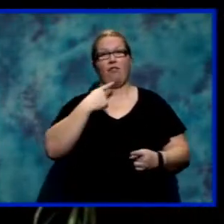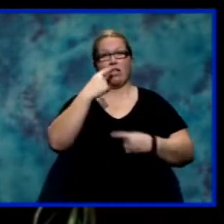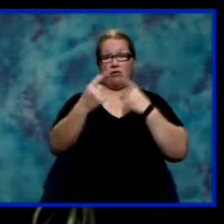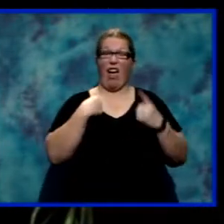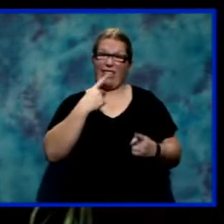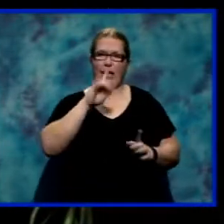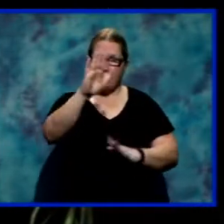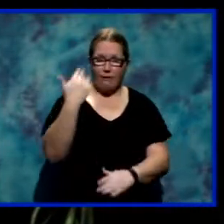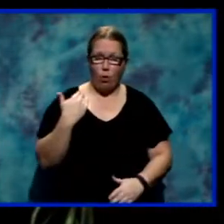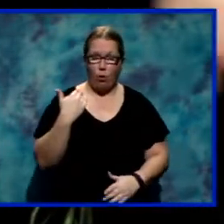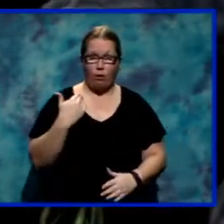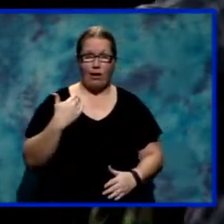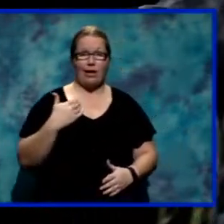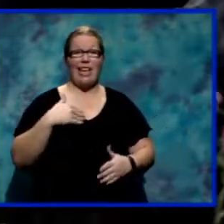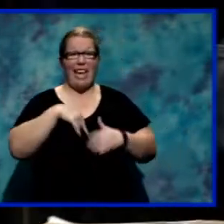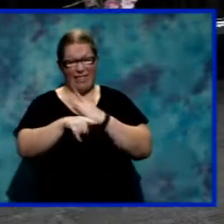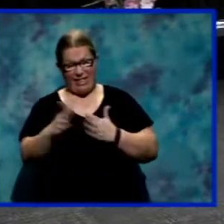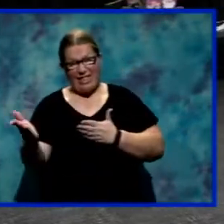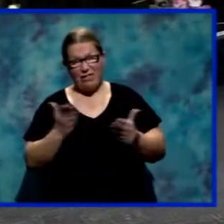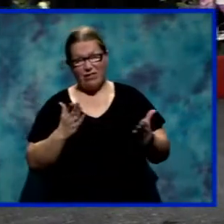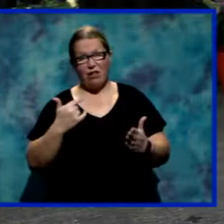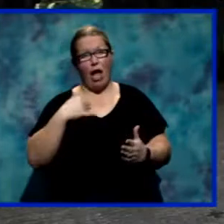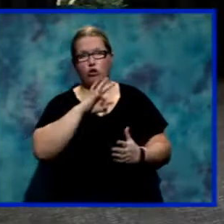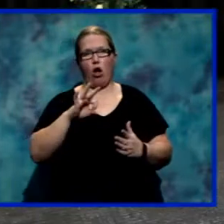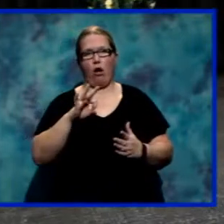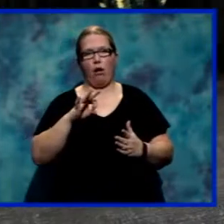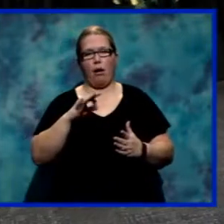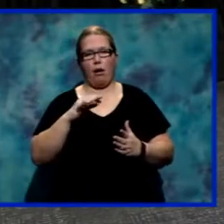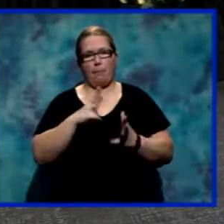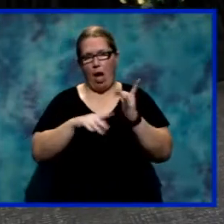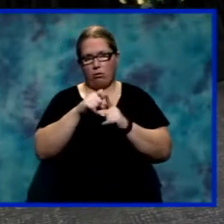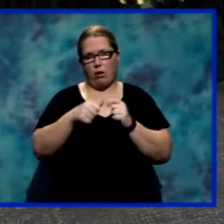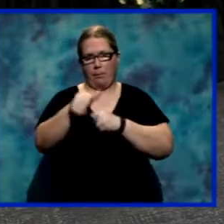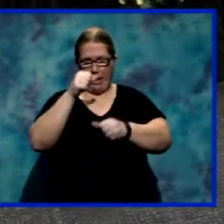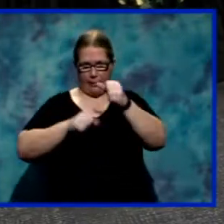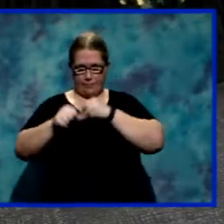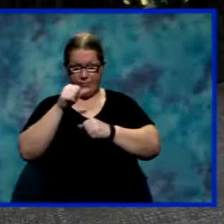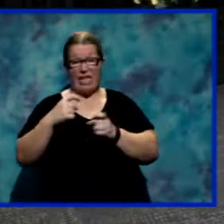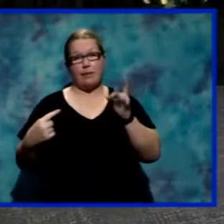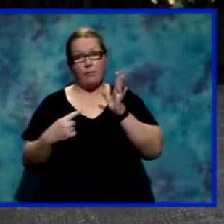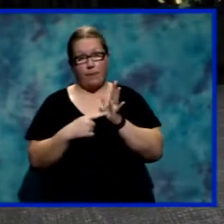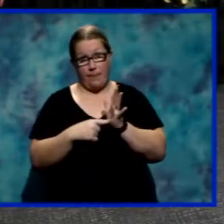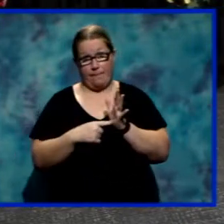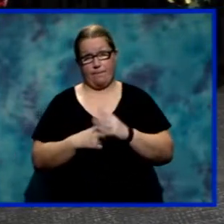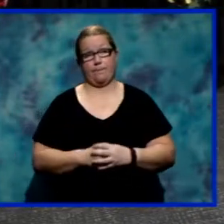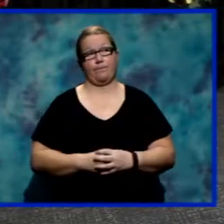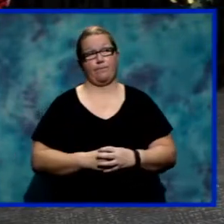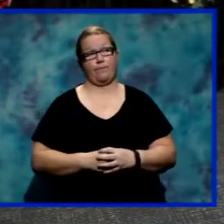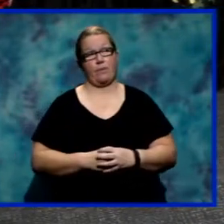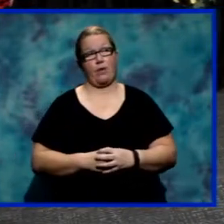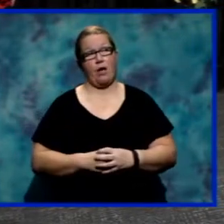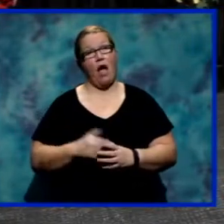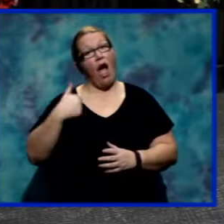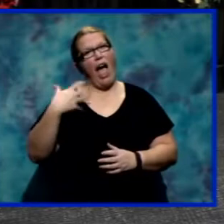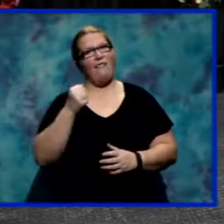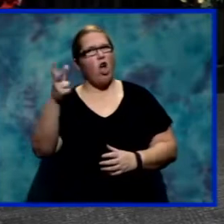said this before in this series, but I don't mind going back on this for a minute because it's so important. I have heard